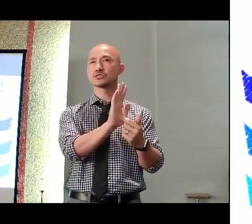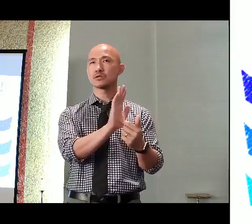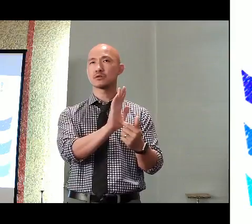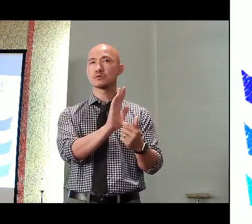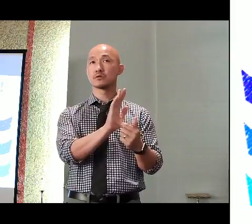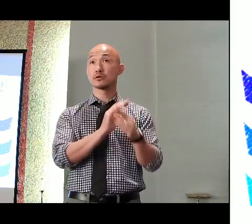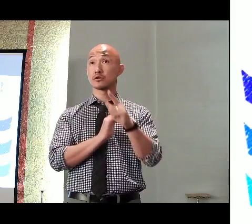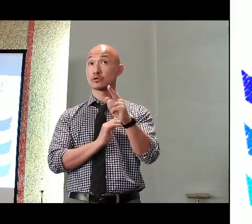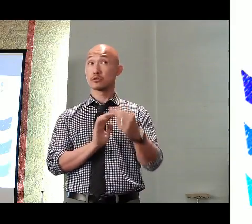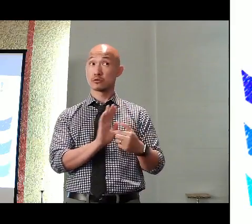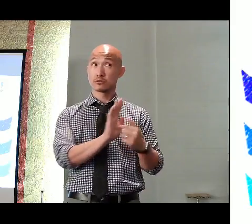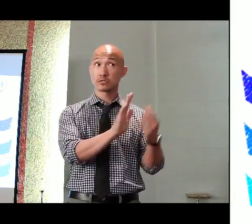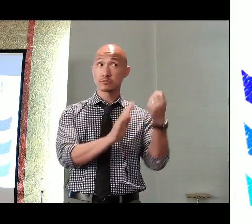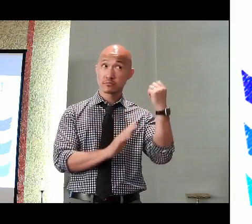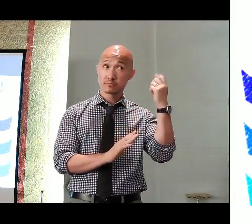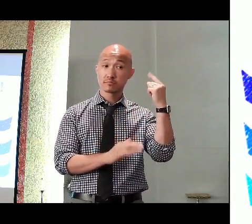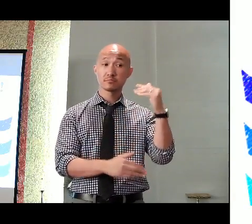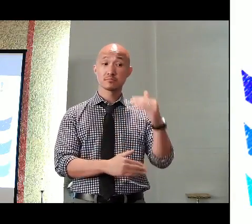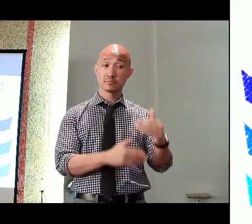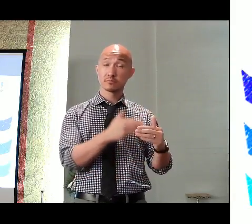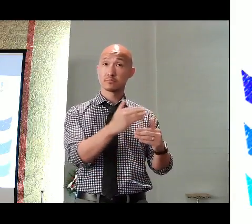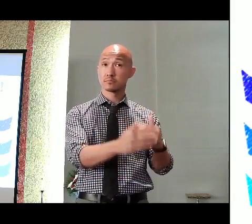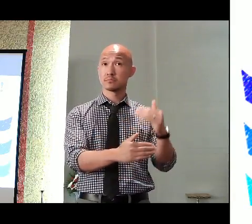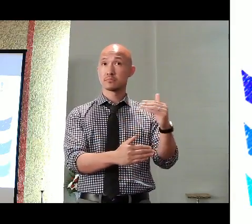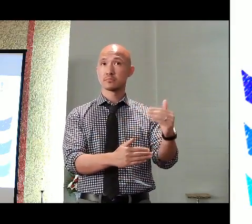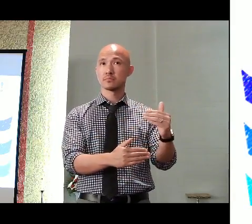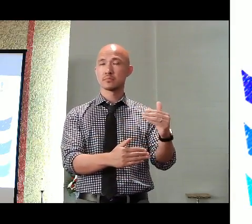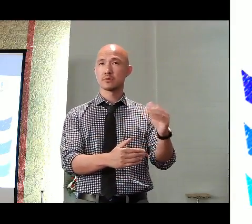her? Or you, if you're a boss or a